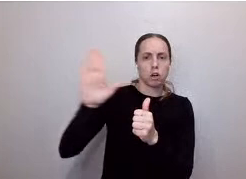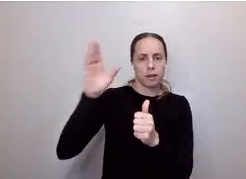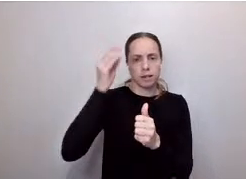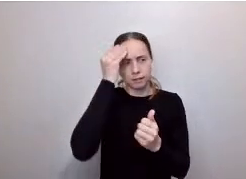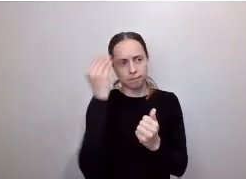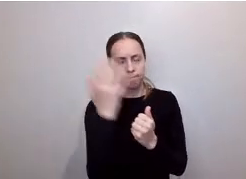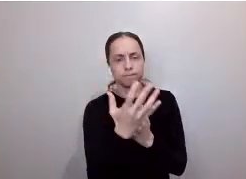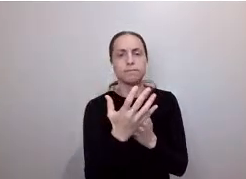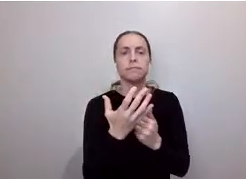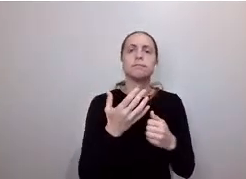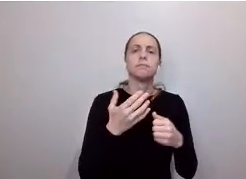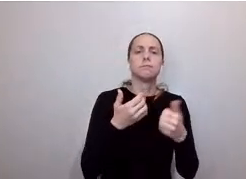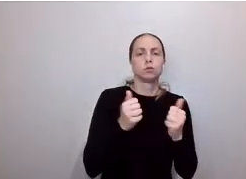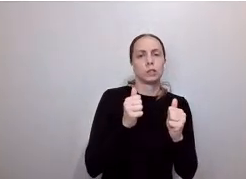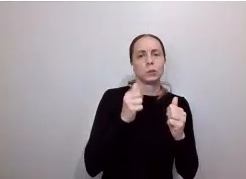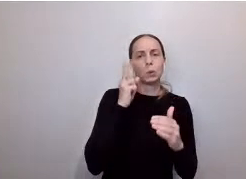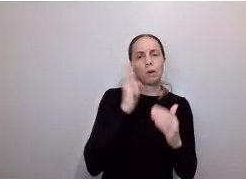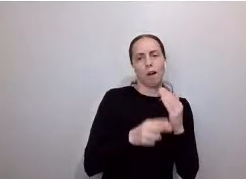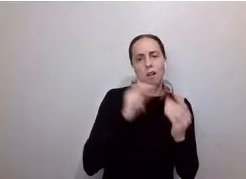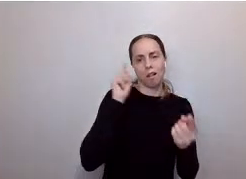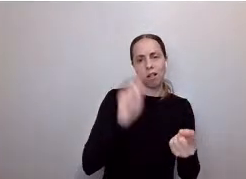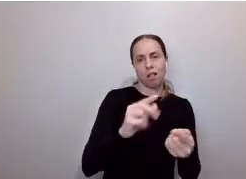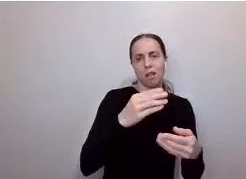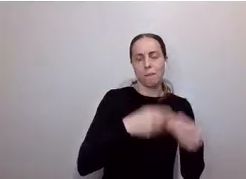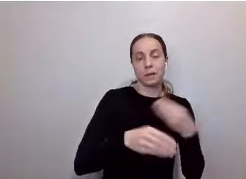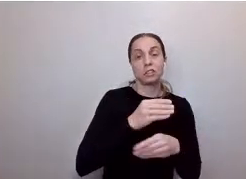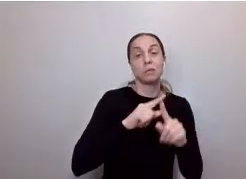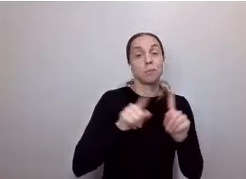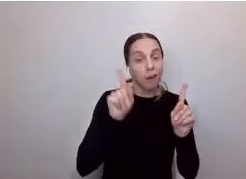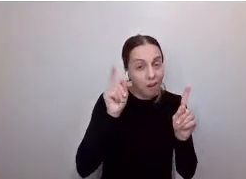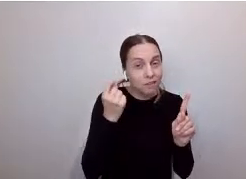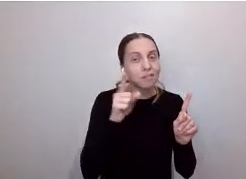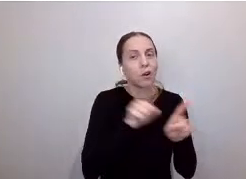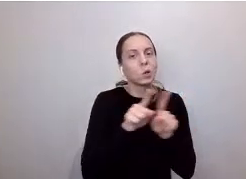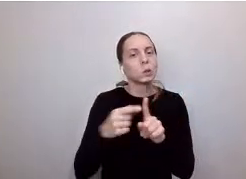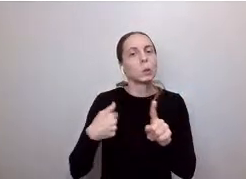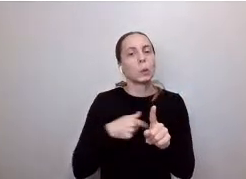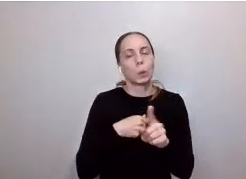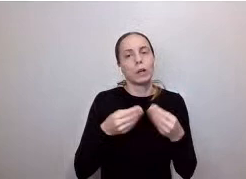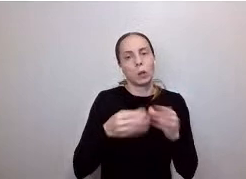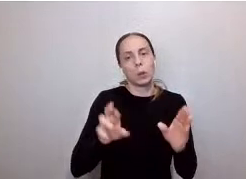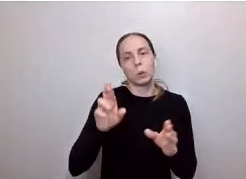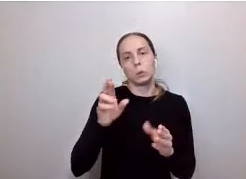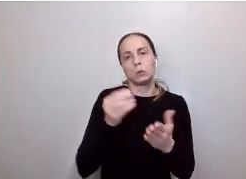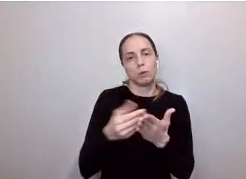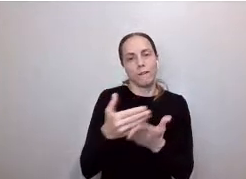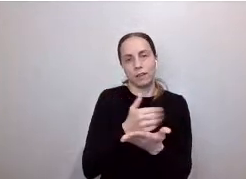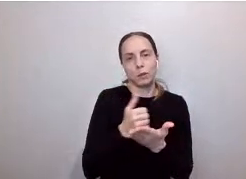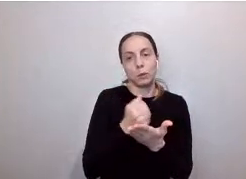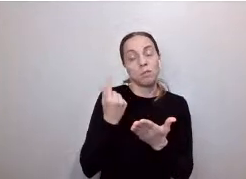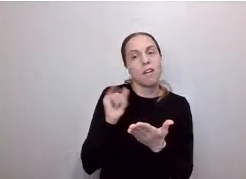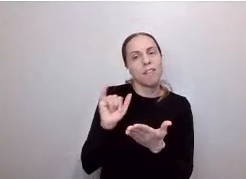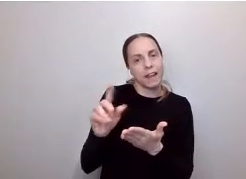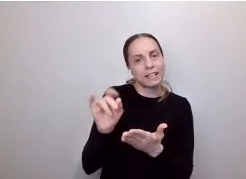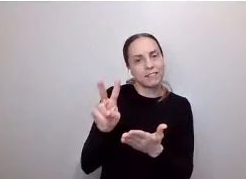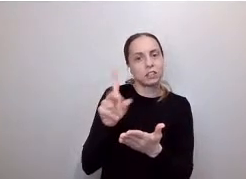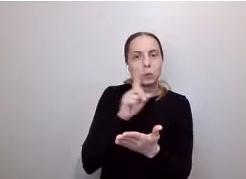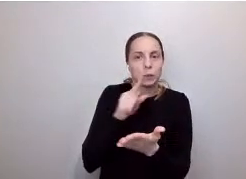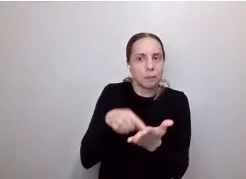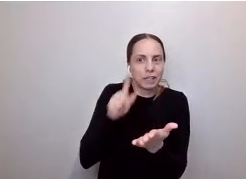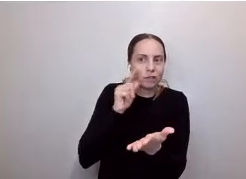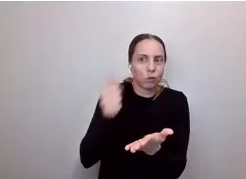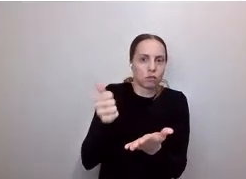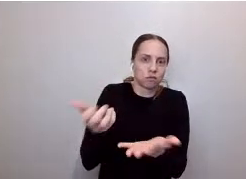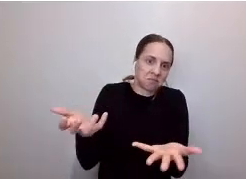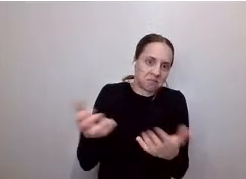revenue. In fact, I think this is a division that basically pays for itself, which was one of the ideas I had, was we'll just say